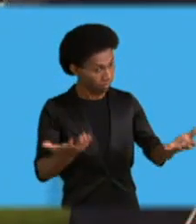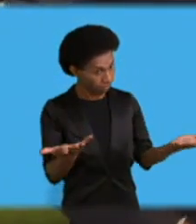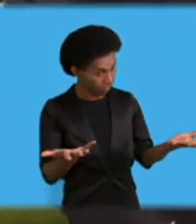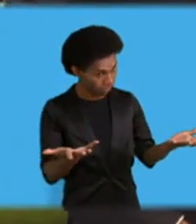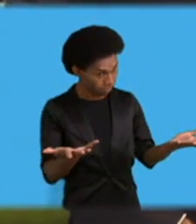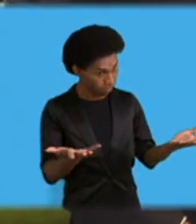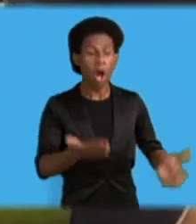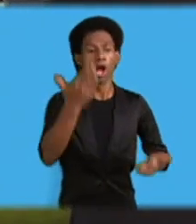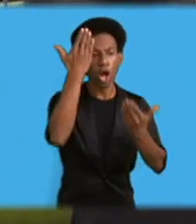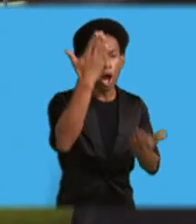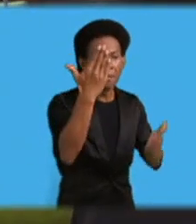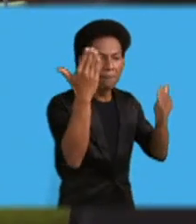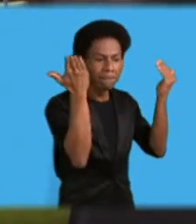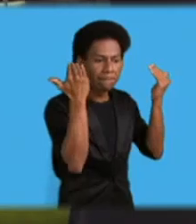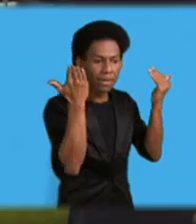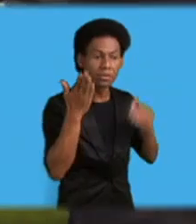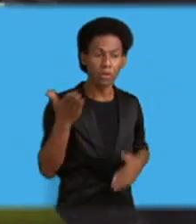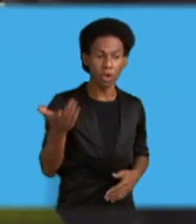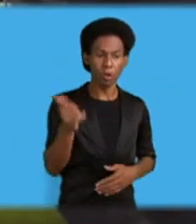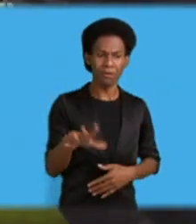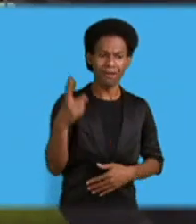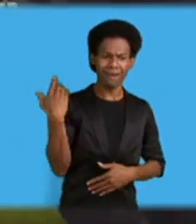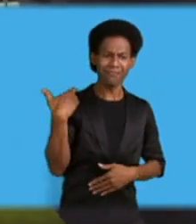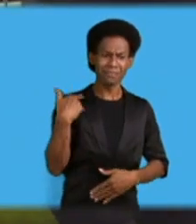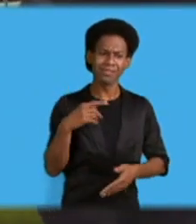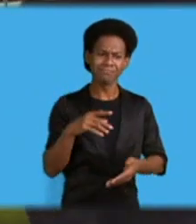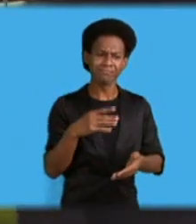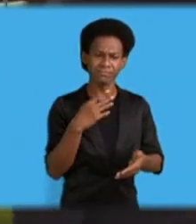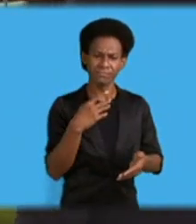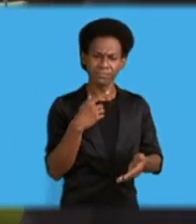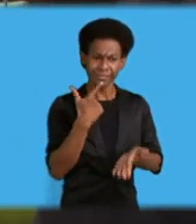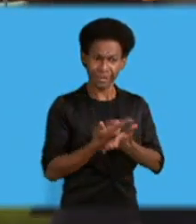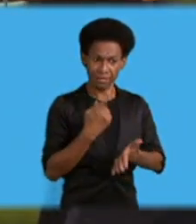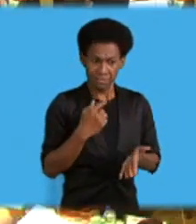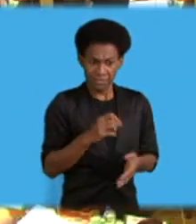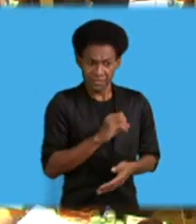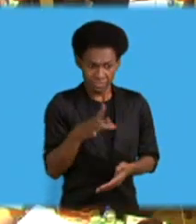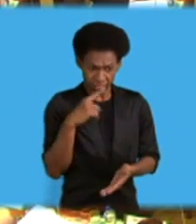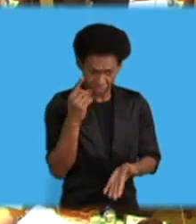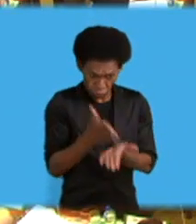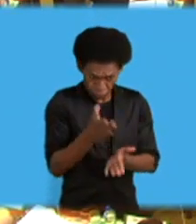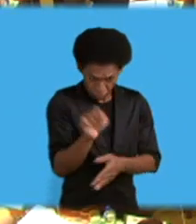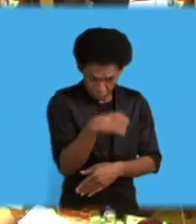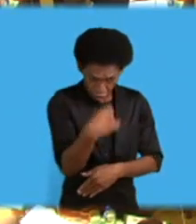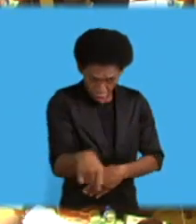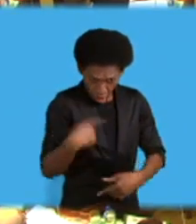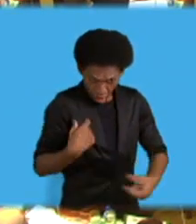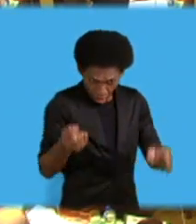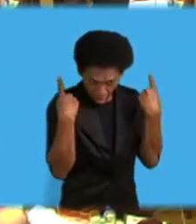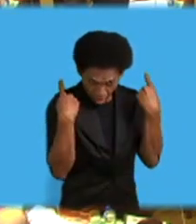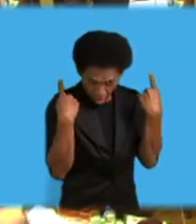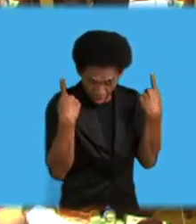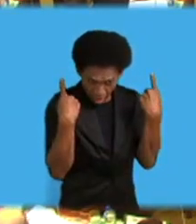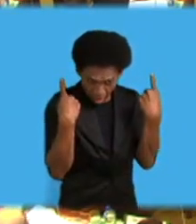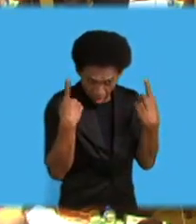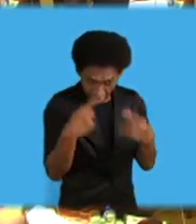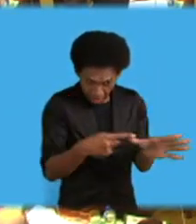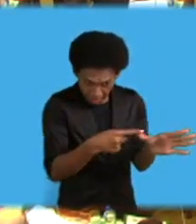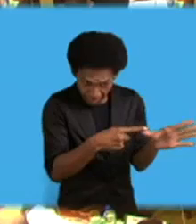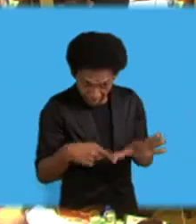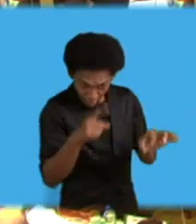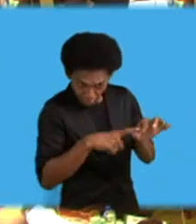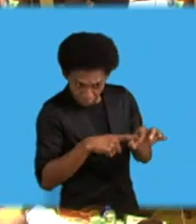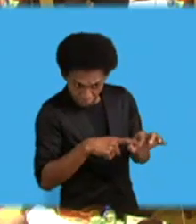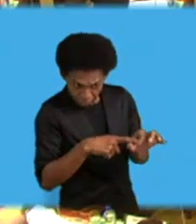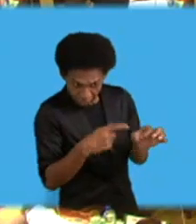lie. How do I know what he's saying is the truth? You just answer it. Thank you. I will not accept that